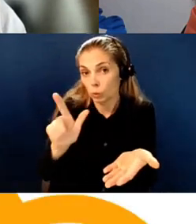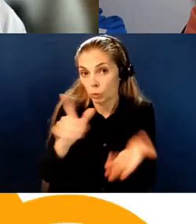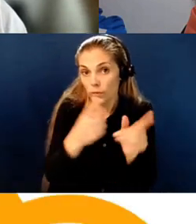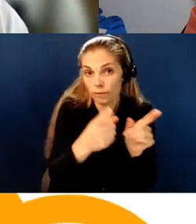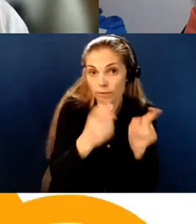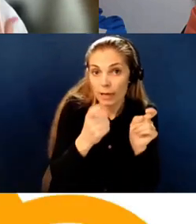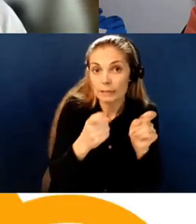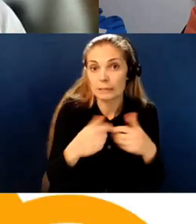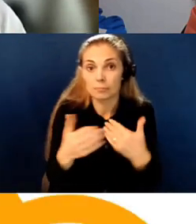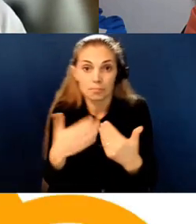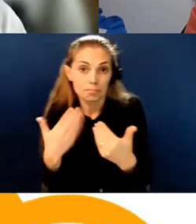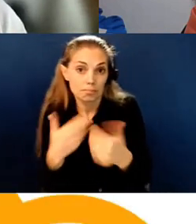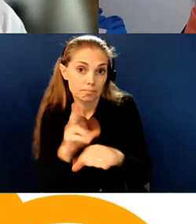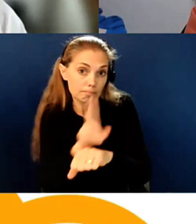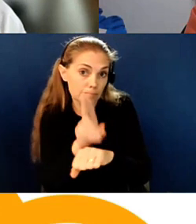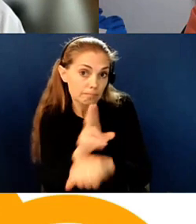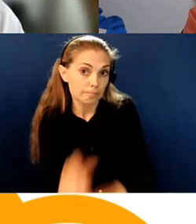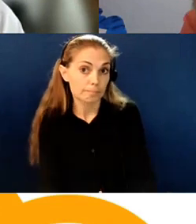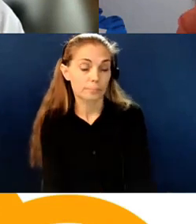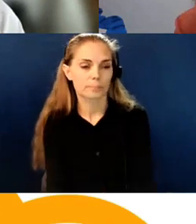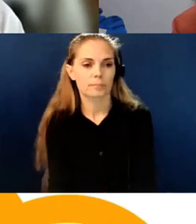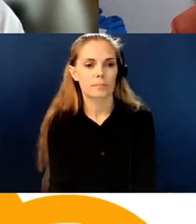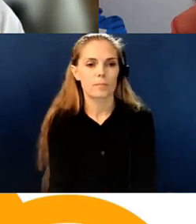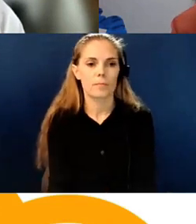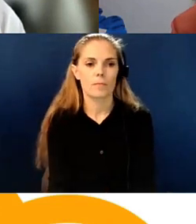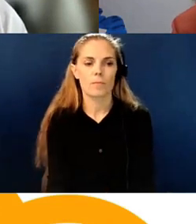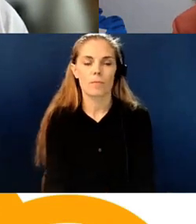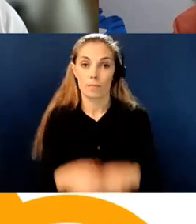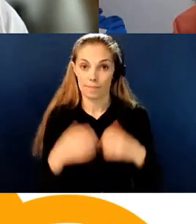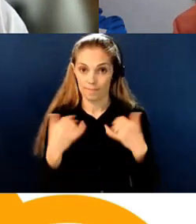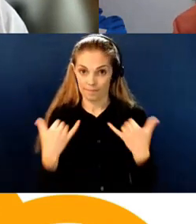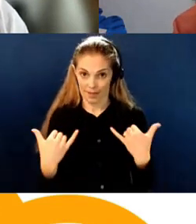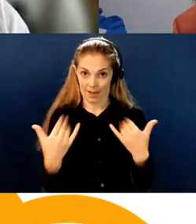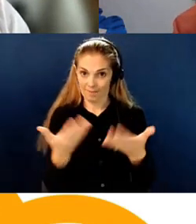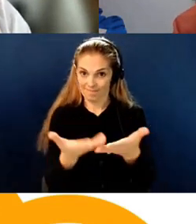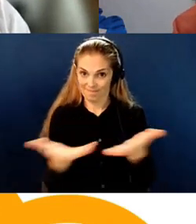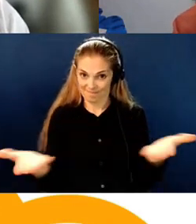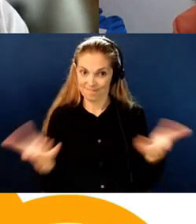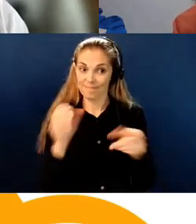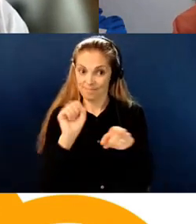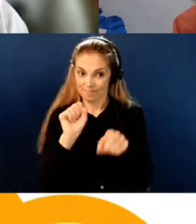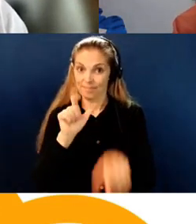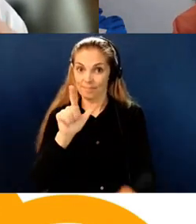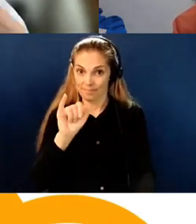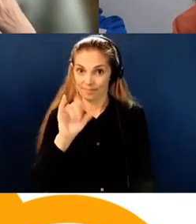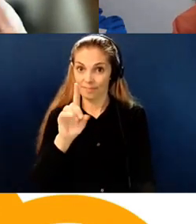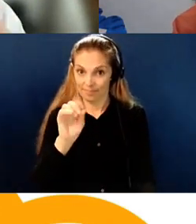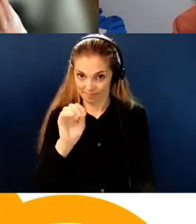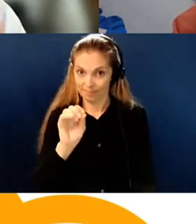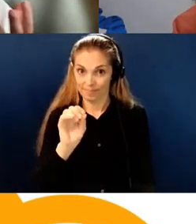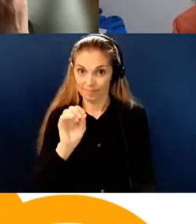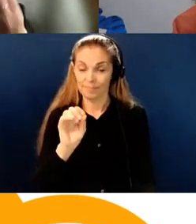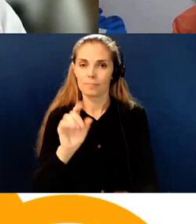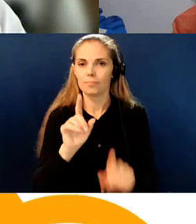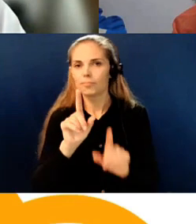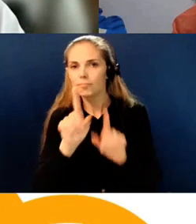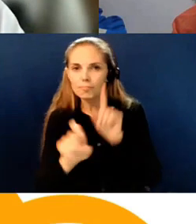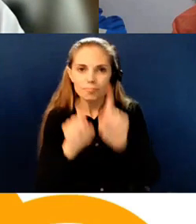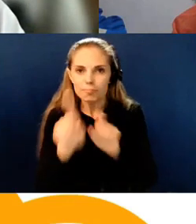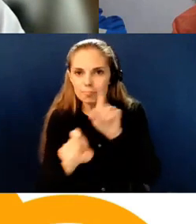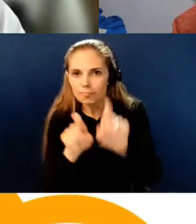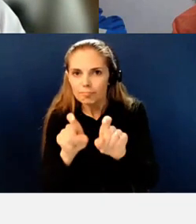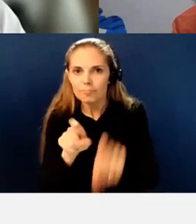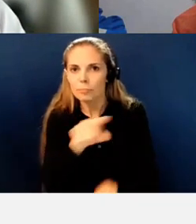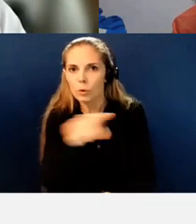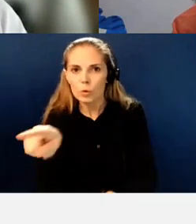Now, I'm going to ask you to use a Slido tool, and then that will allow us to ask you questions, and then you can